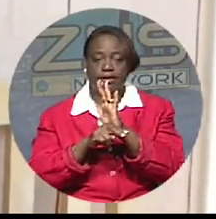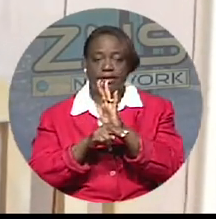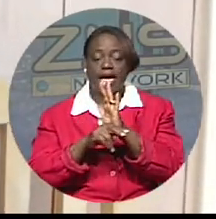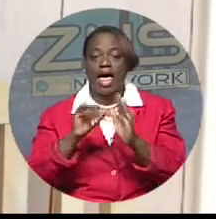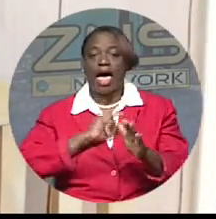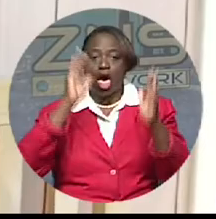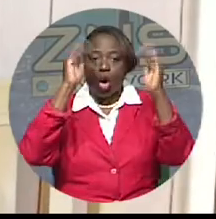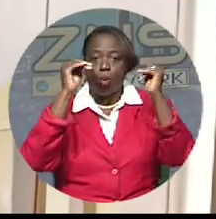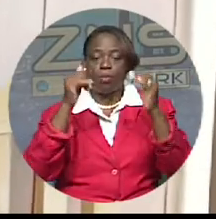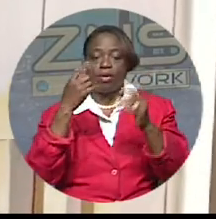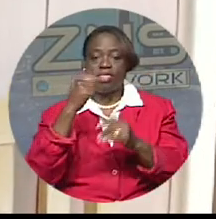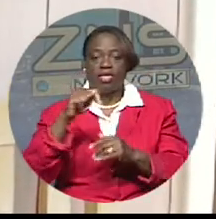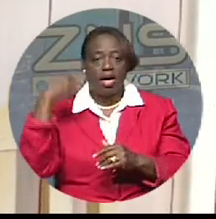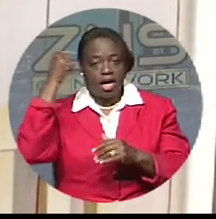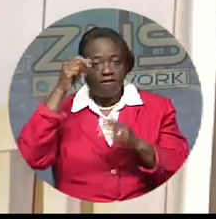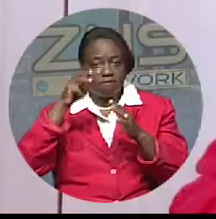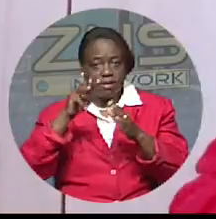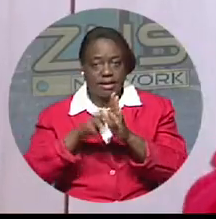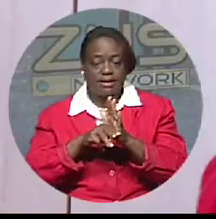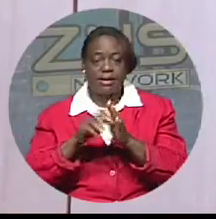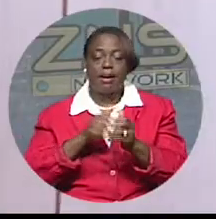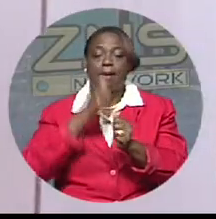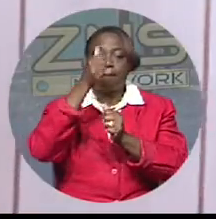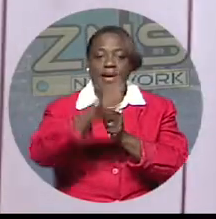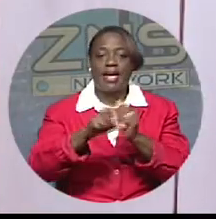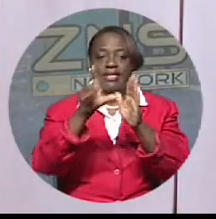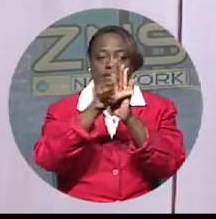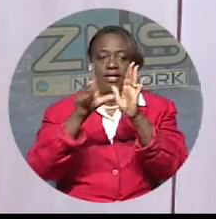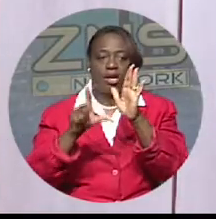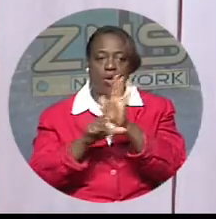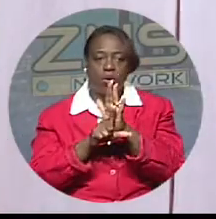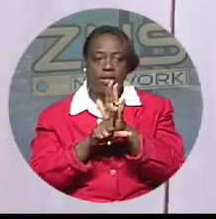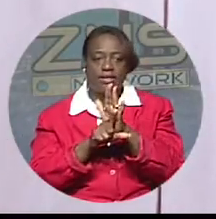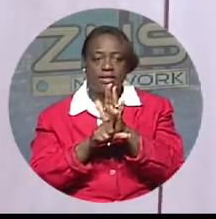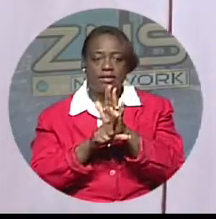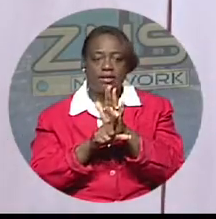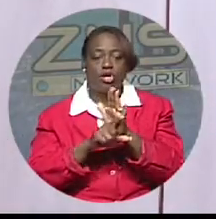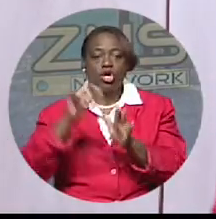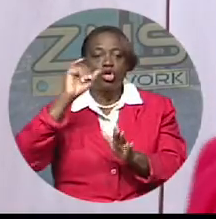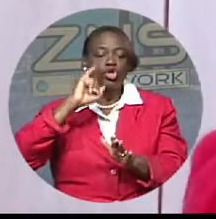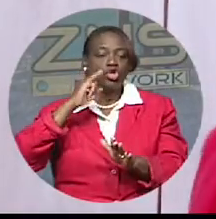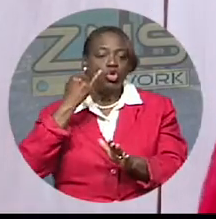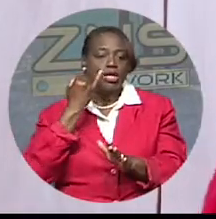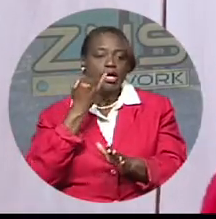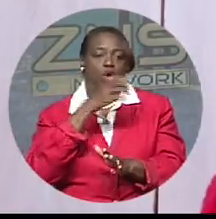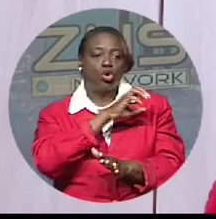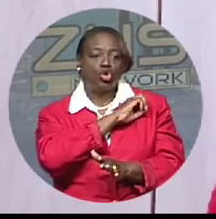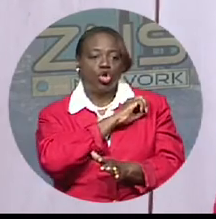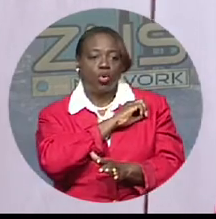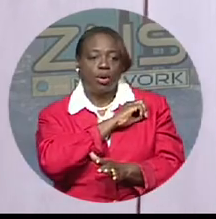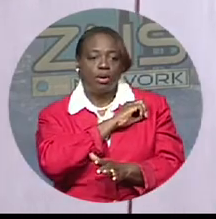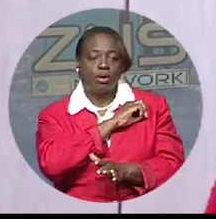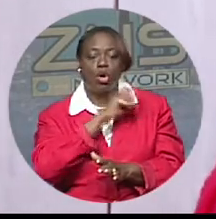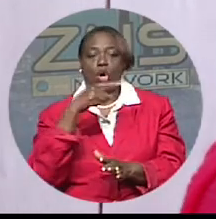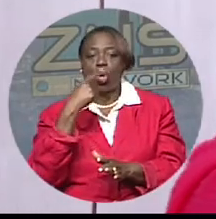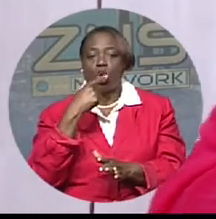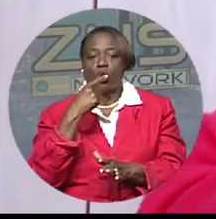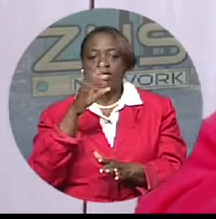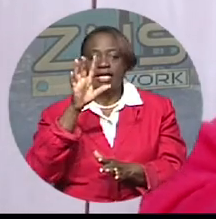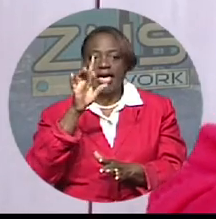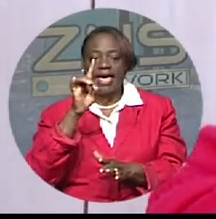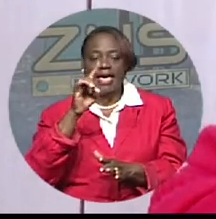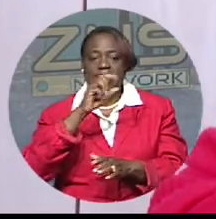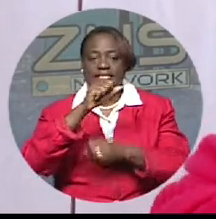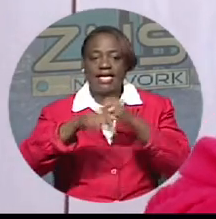the government do pass these laws. Also attending the forum was resident Juliet Kirthaya Ochoa, whose eight-year marriage to a